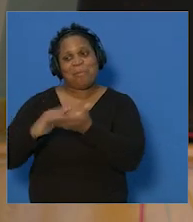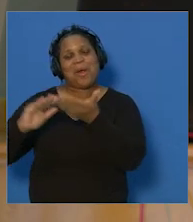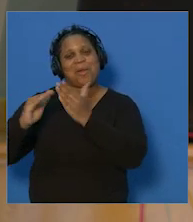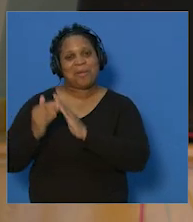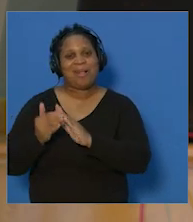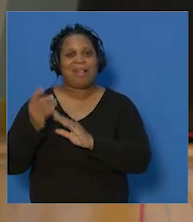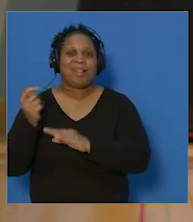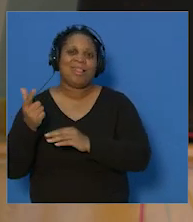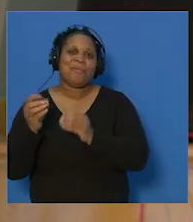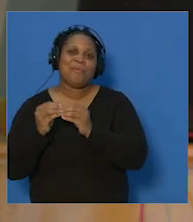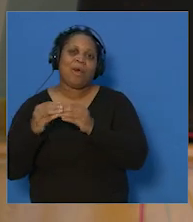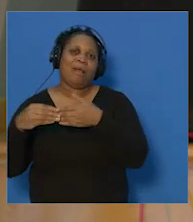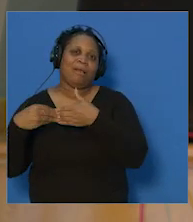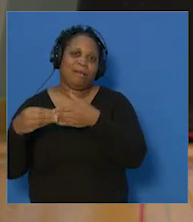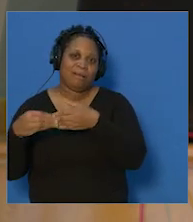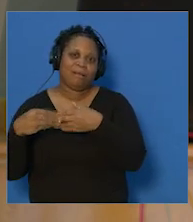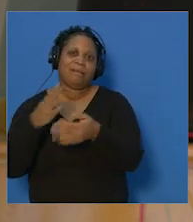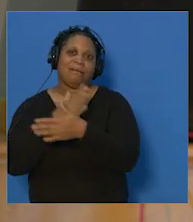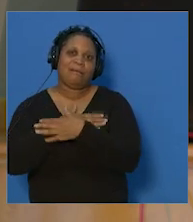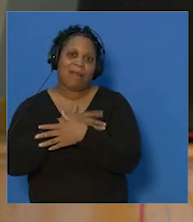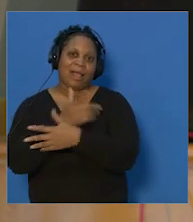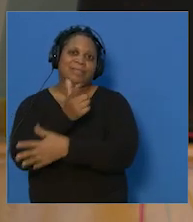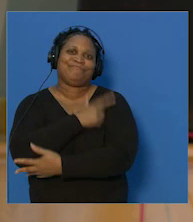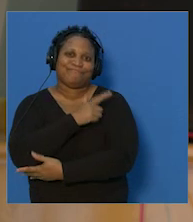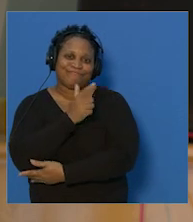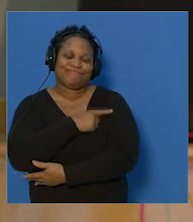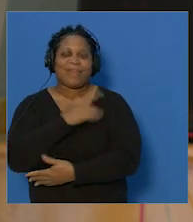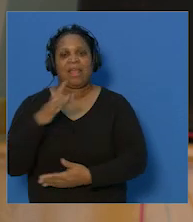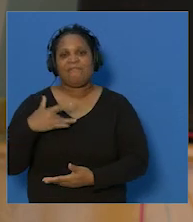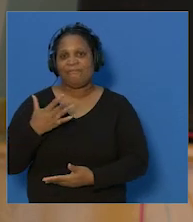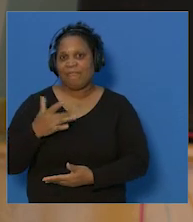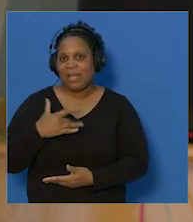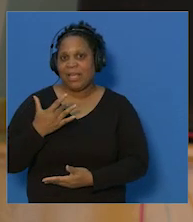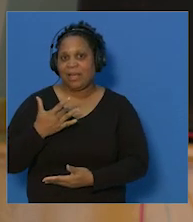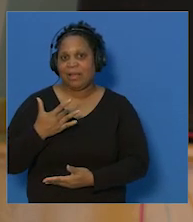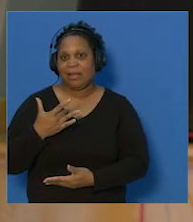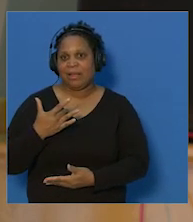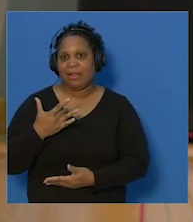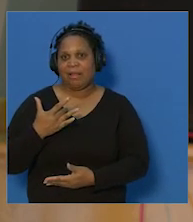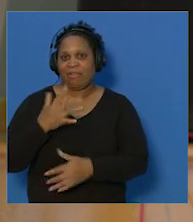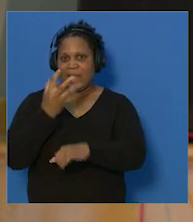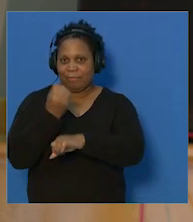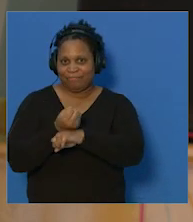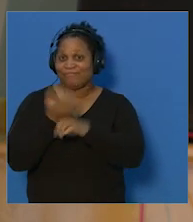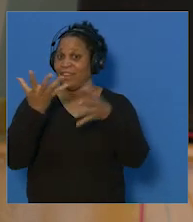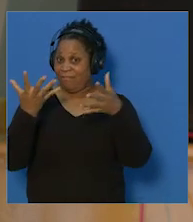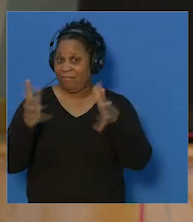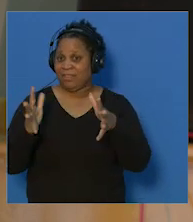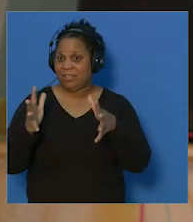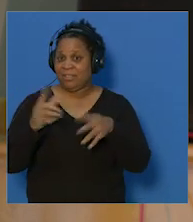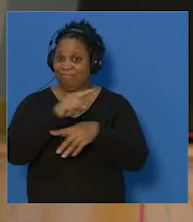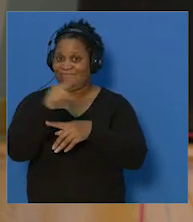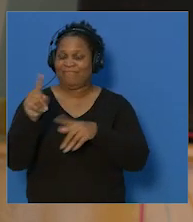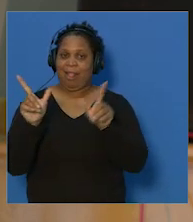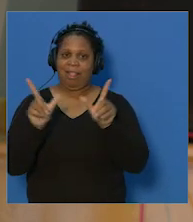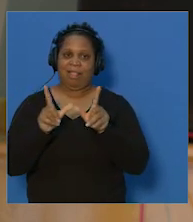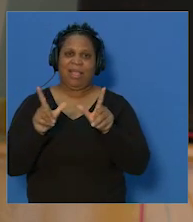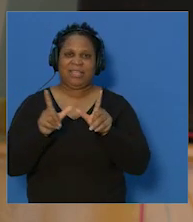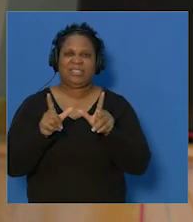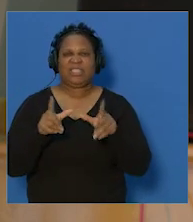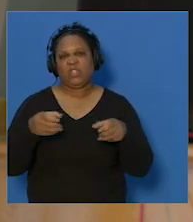little bit more relaxed, and perhaps feel that the lifting of the shelter in place gives them license